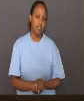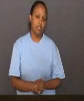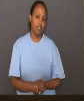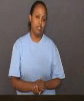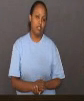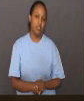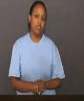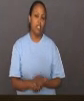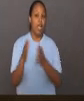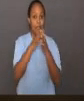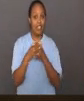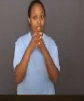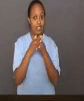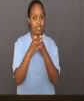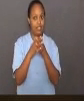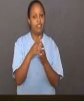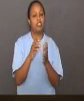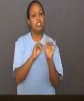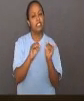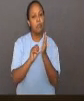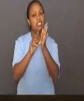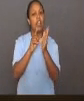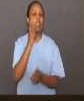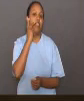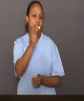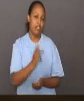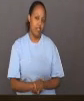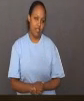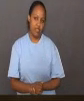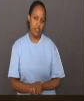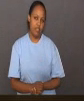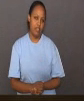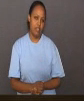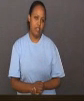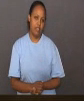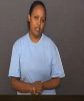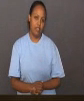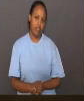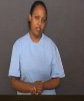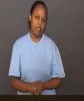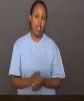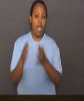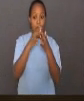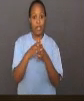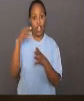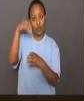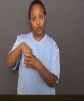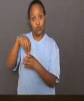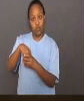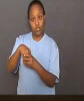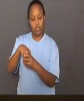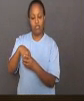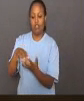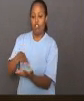use the United States as an example. If the United States is